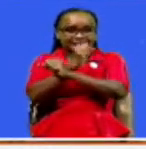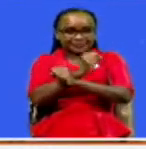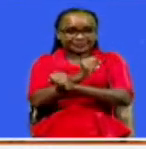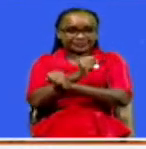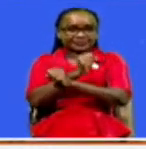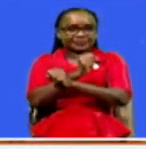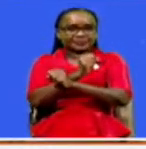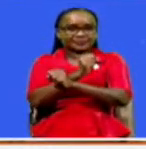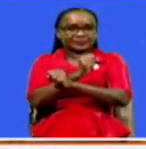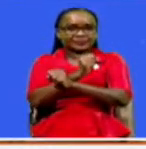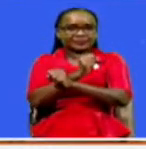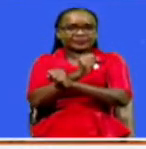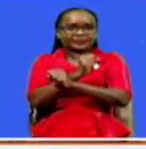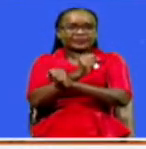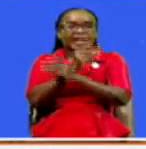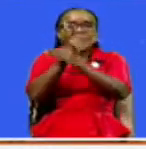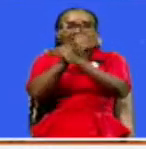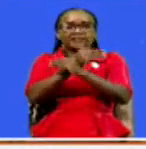protect